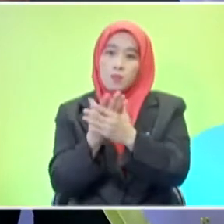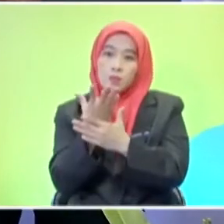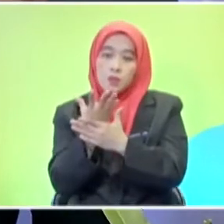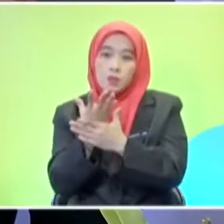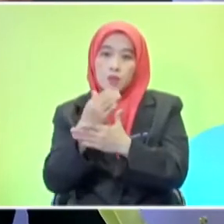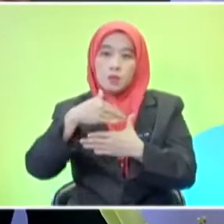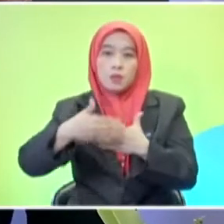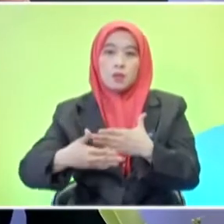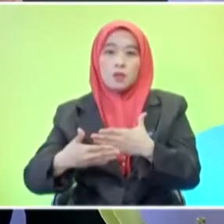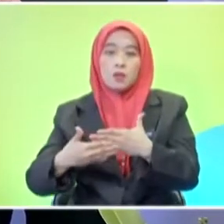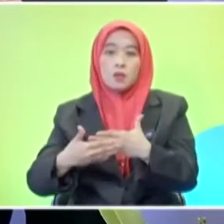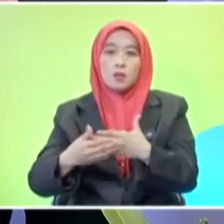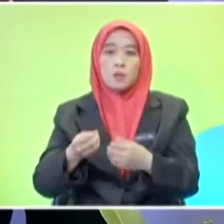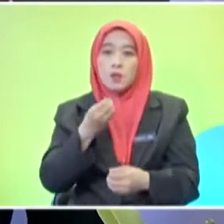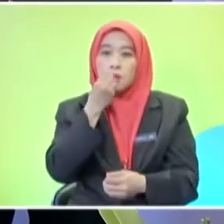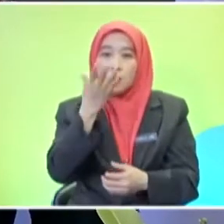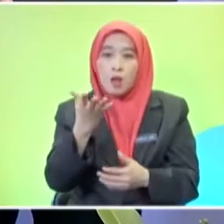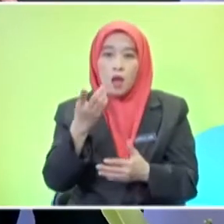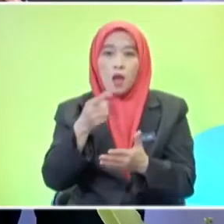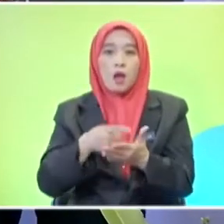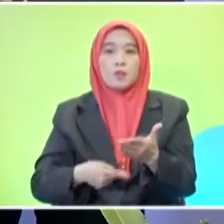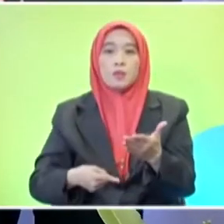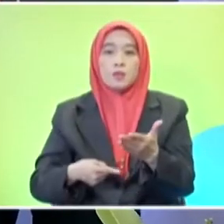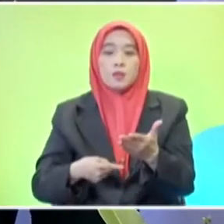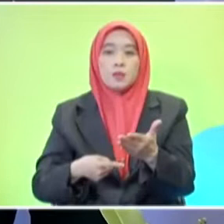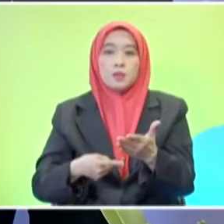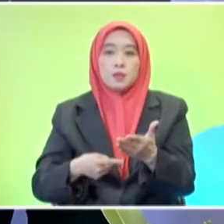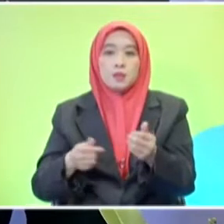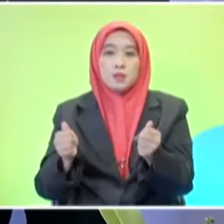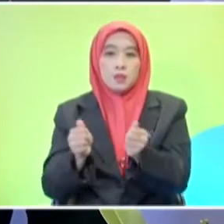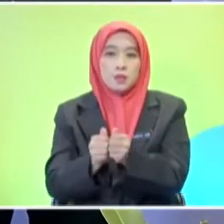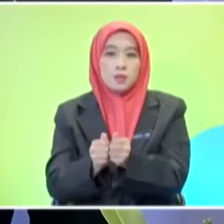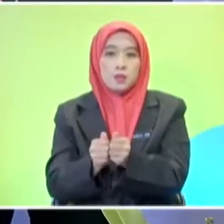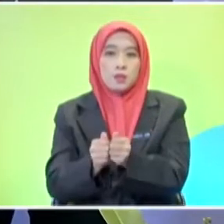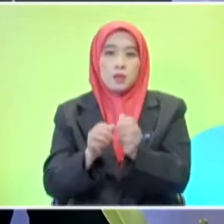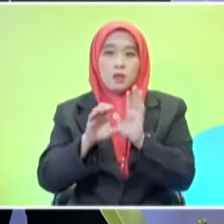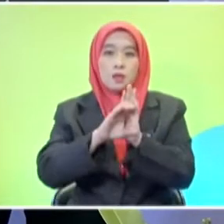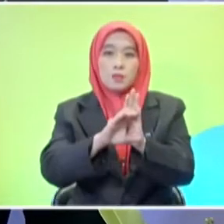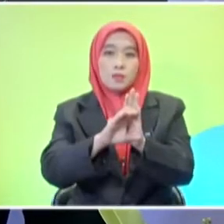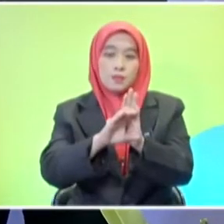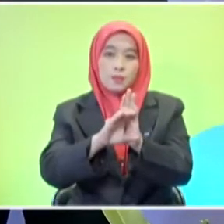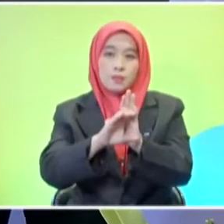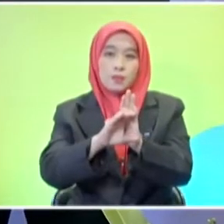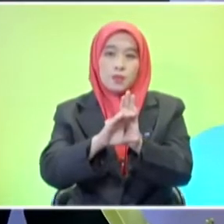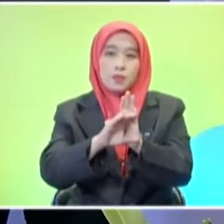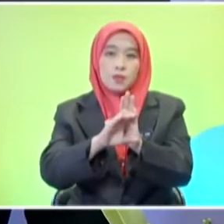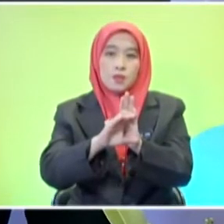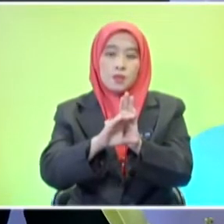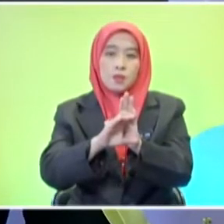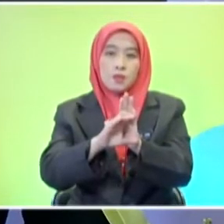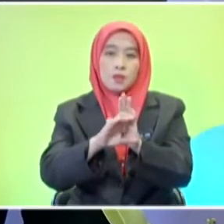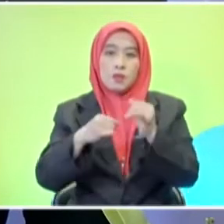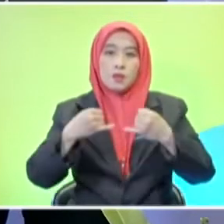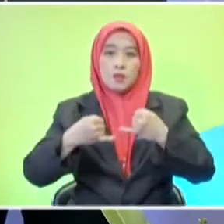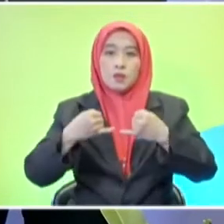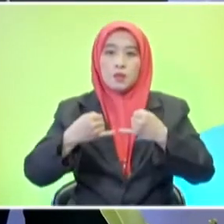to explain, students will be able to explain with example, the interaction between plants